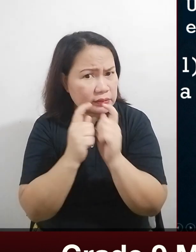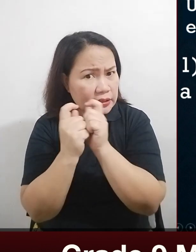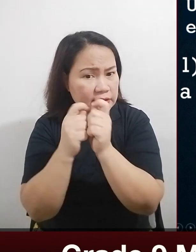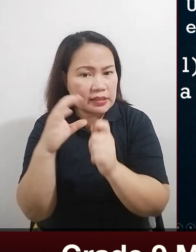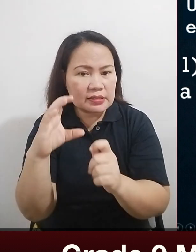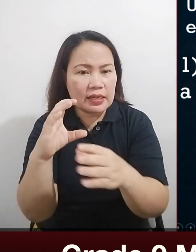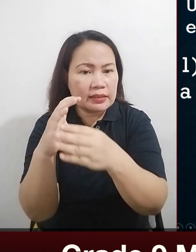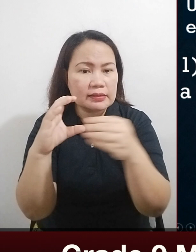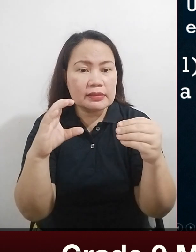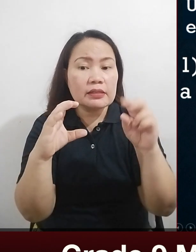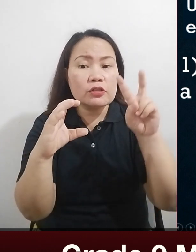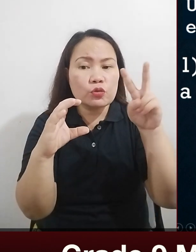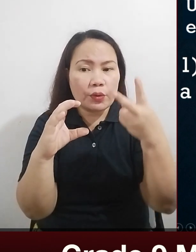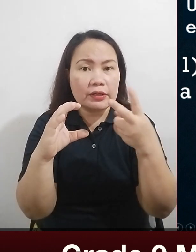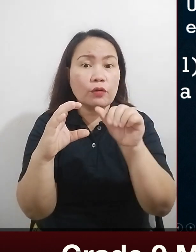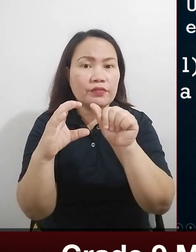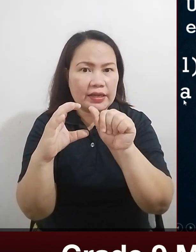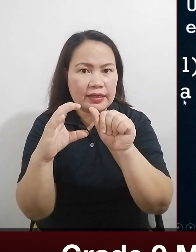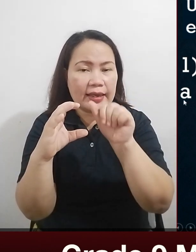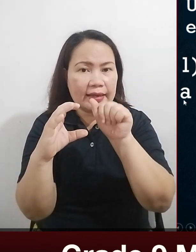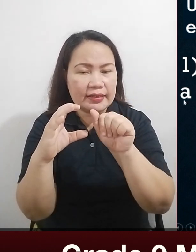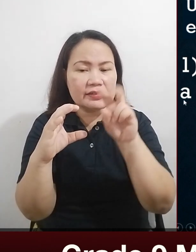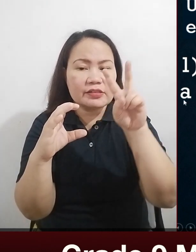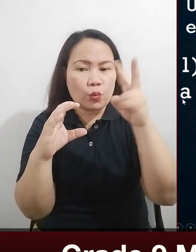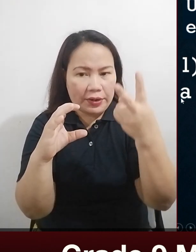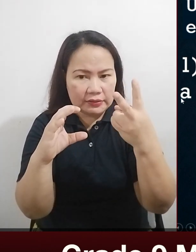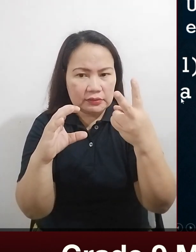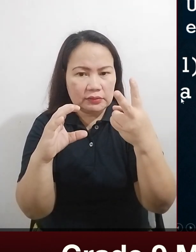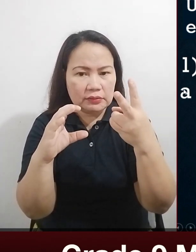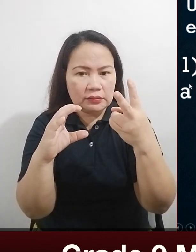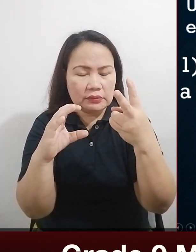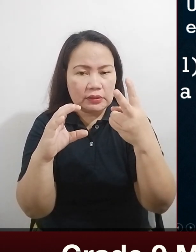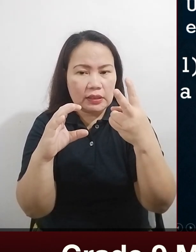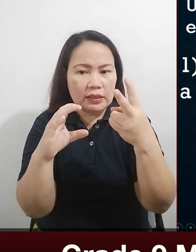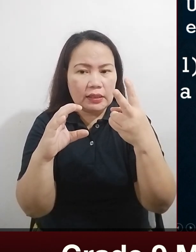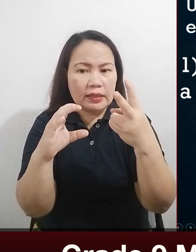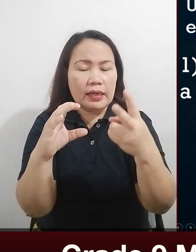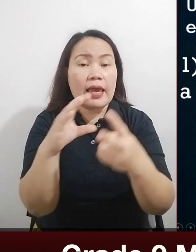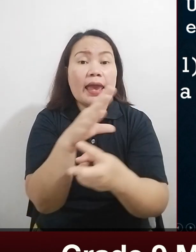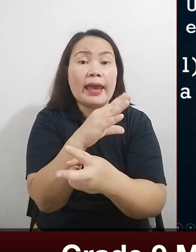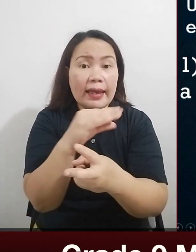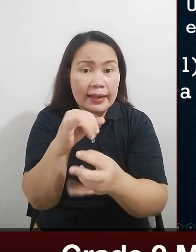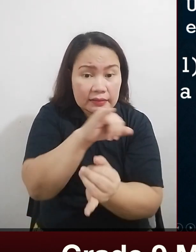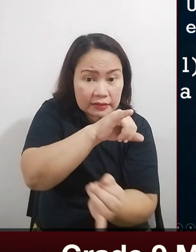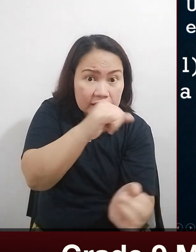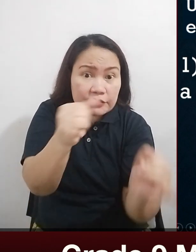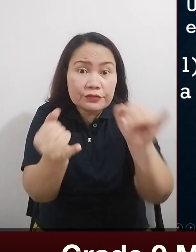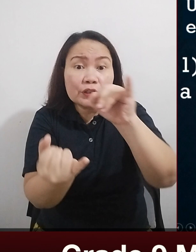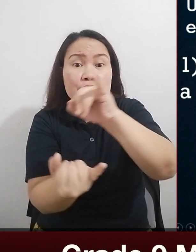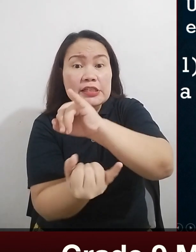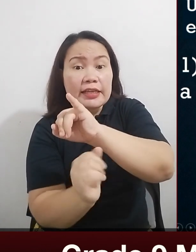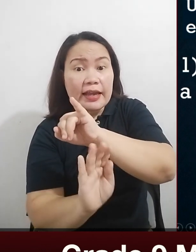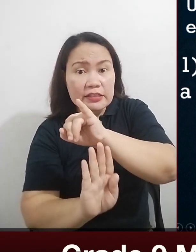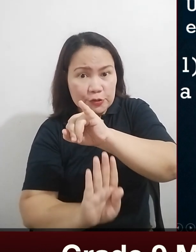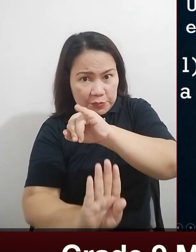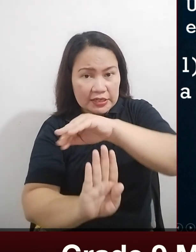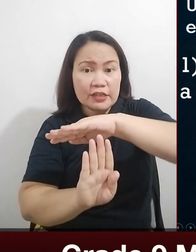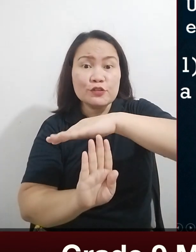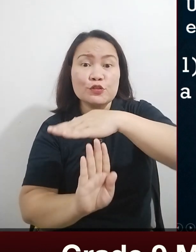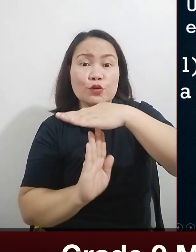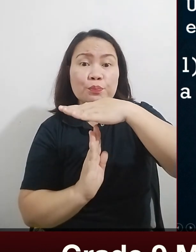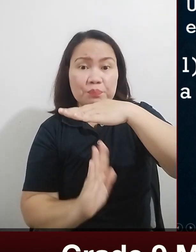and the square of A. So, ibig sabihin this is A squared. And inversely as